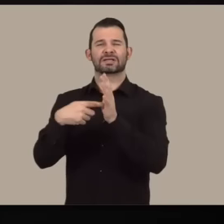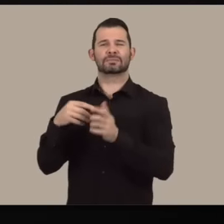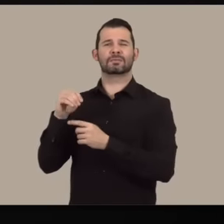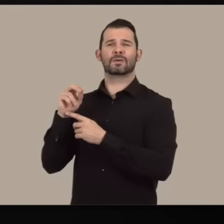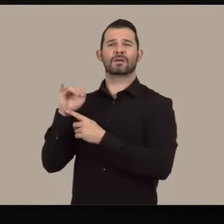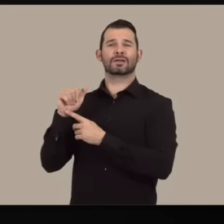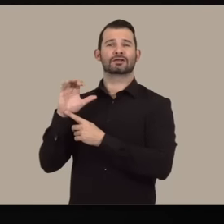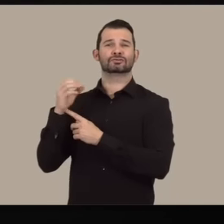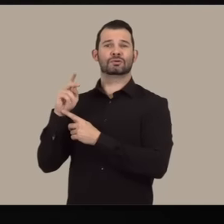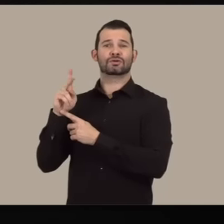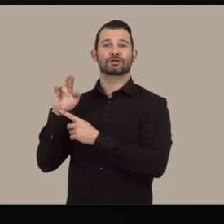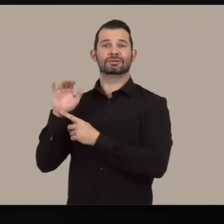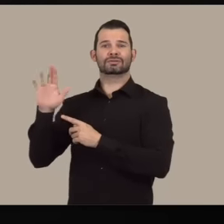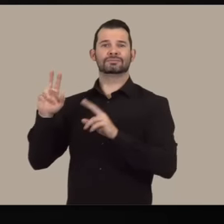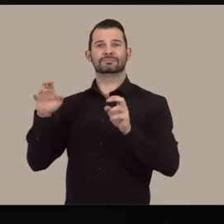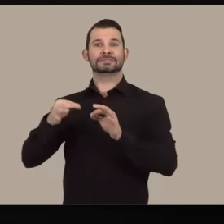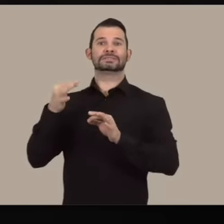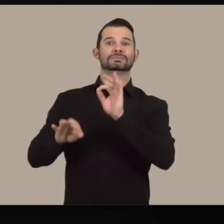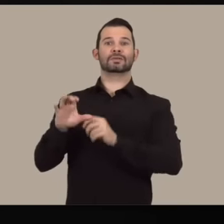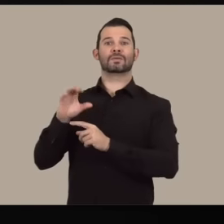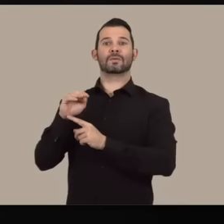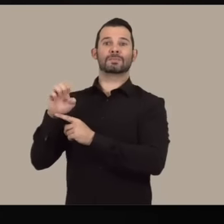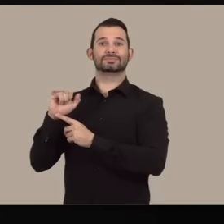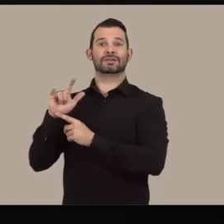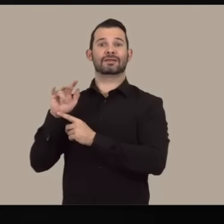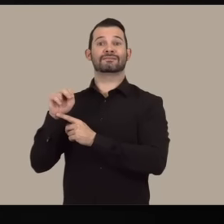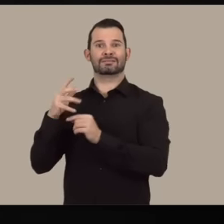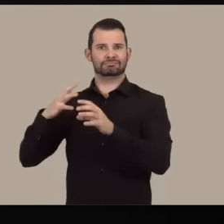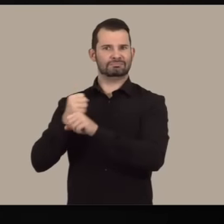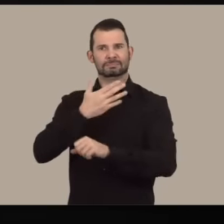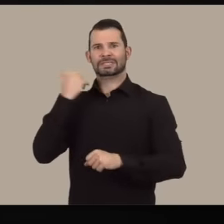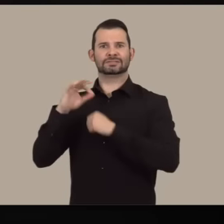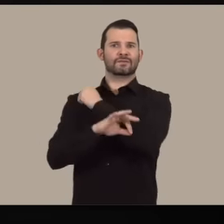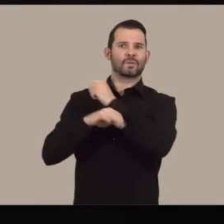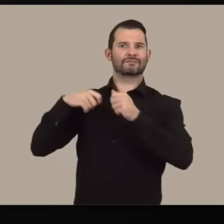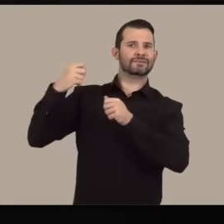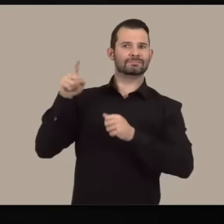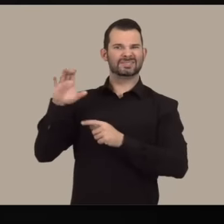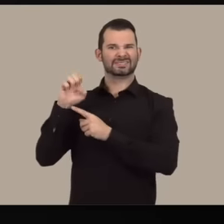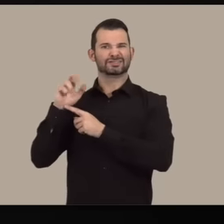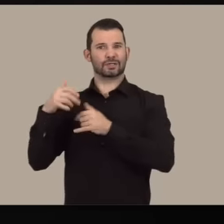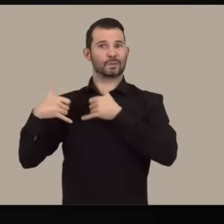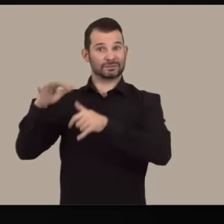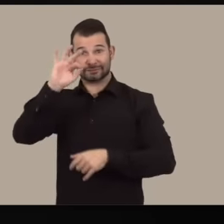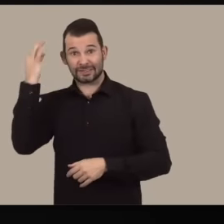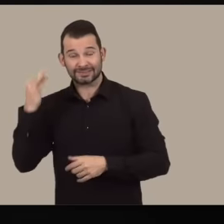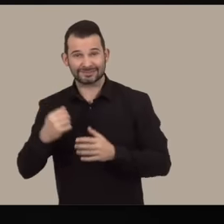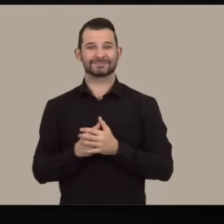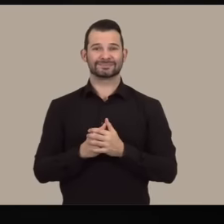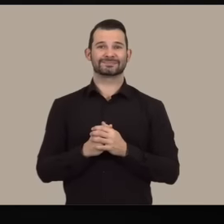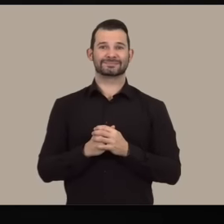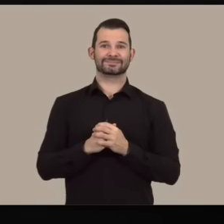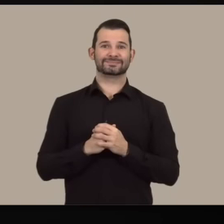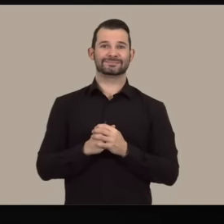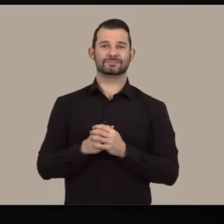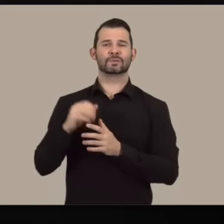To name just a few examples, Monia Chokri's Simple Comme Sylvain won Best Foreign Film at the César Awards in